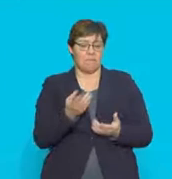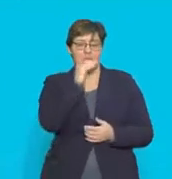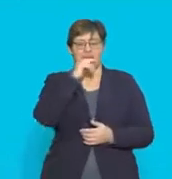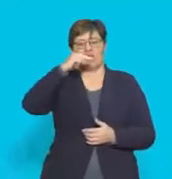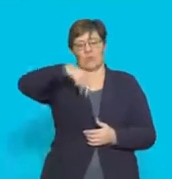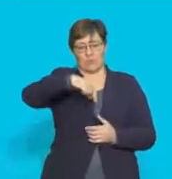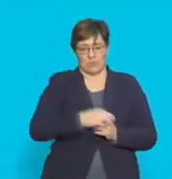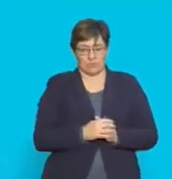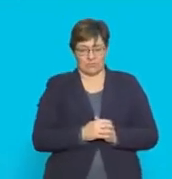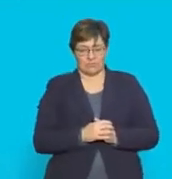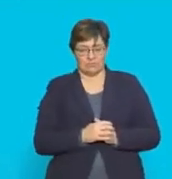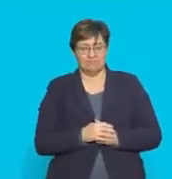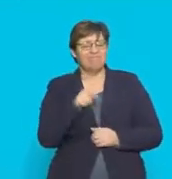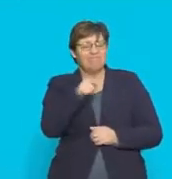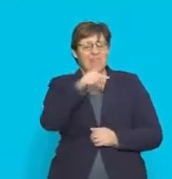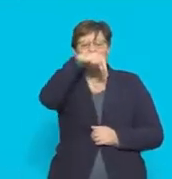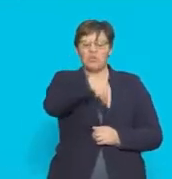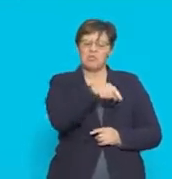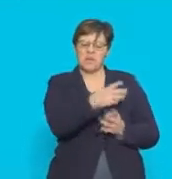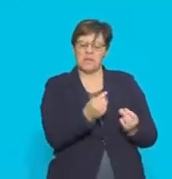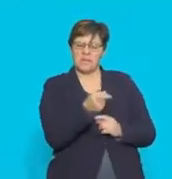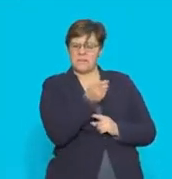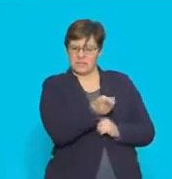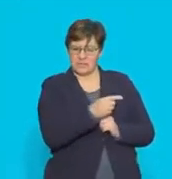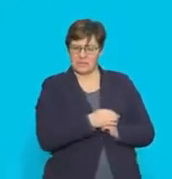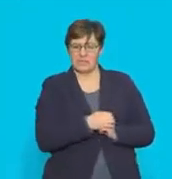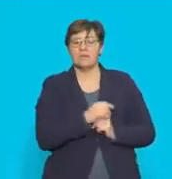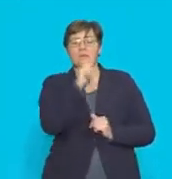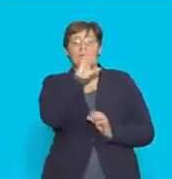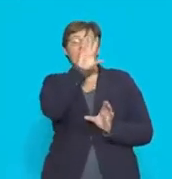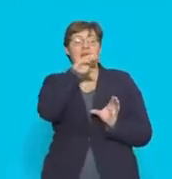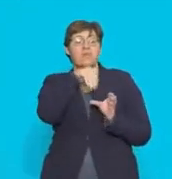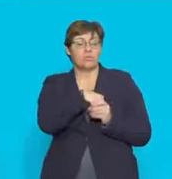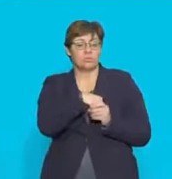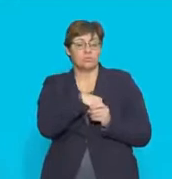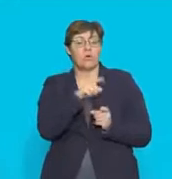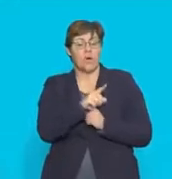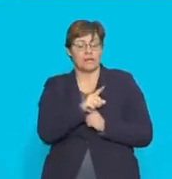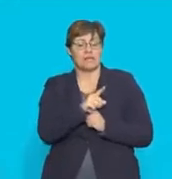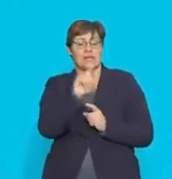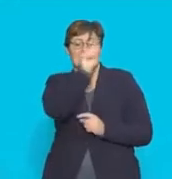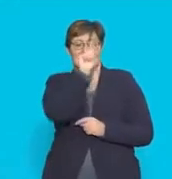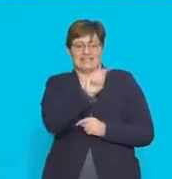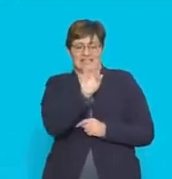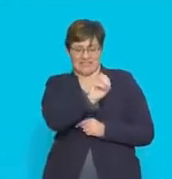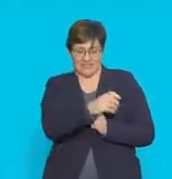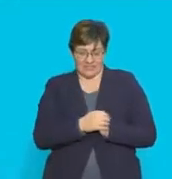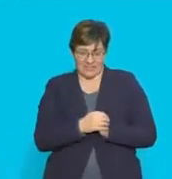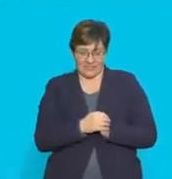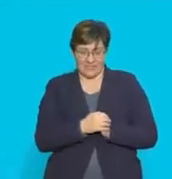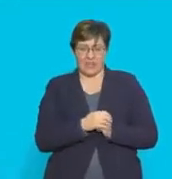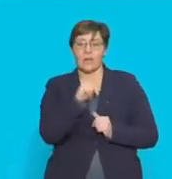Now, the rational numbers, they are said to include the integers. These include